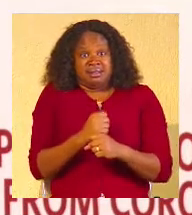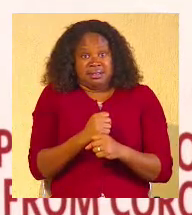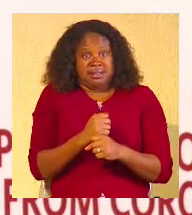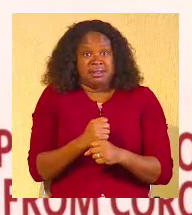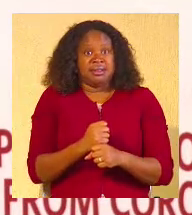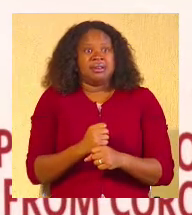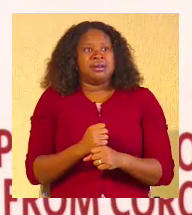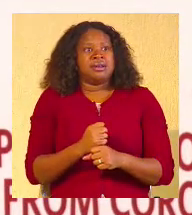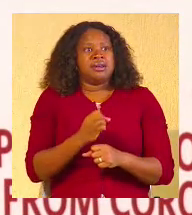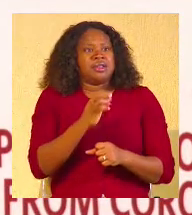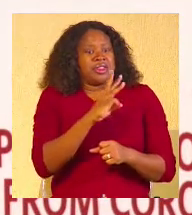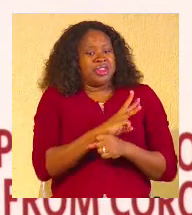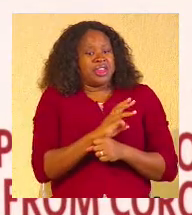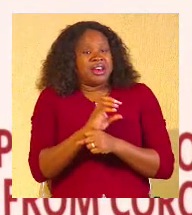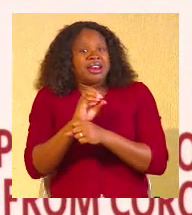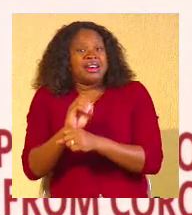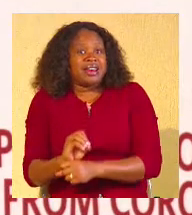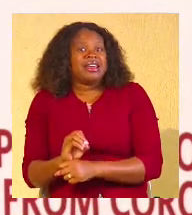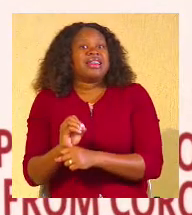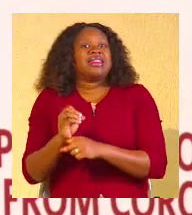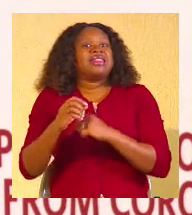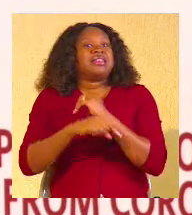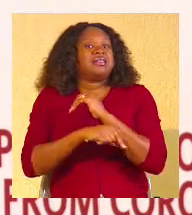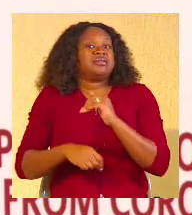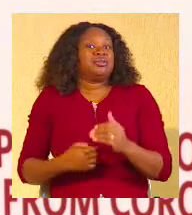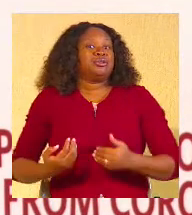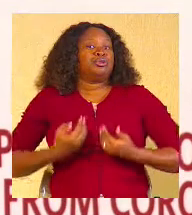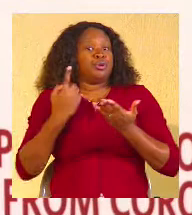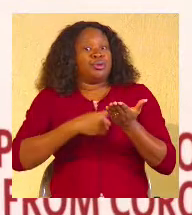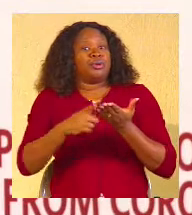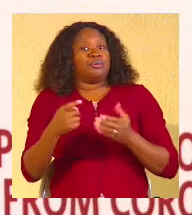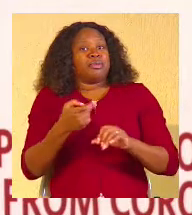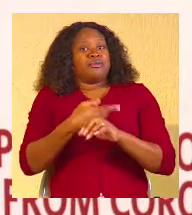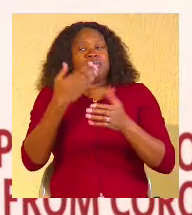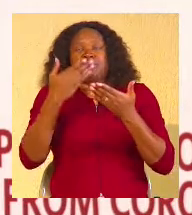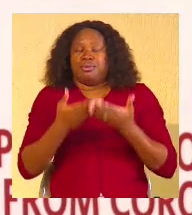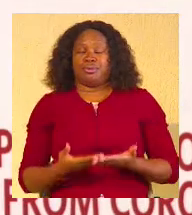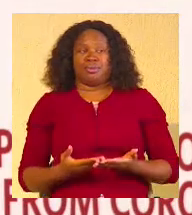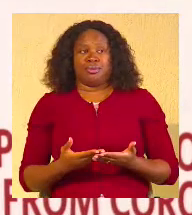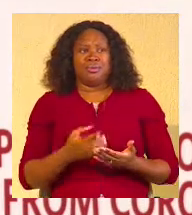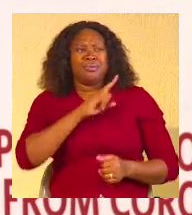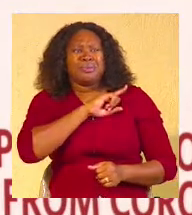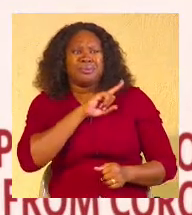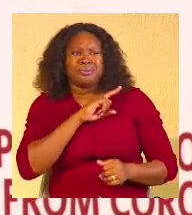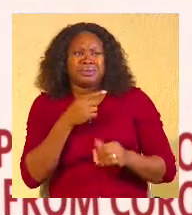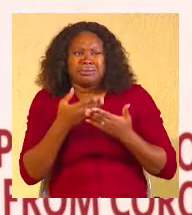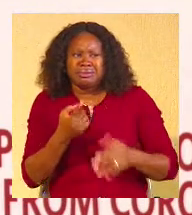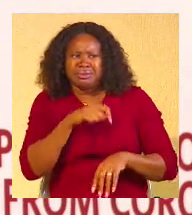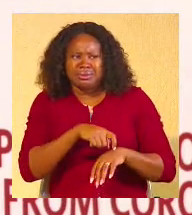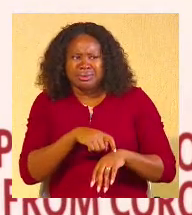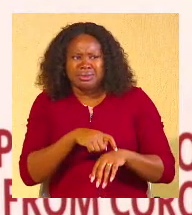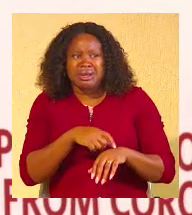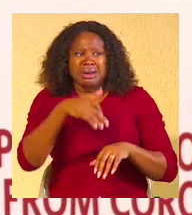are observing the 30th National Youth Week at a very difficult time when Namibia and the rest of the